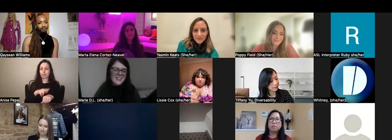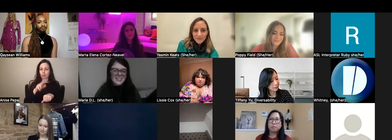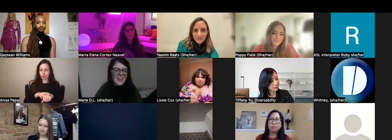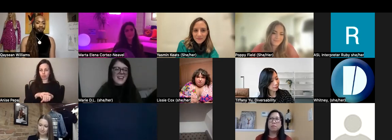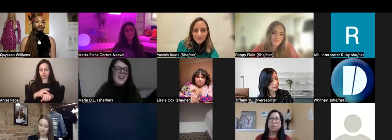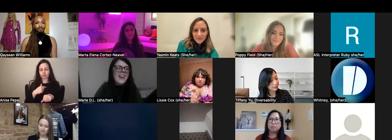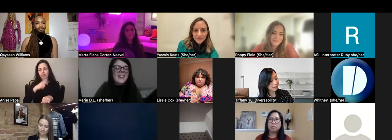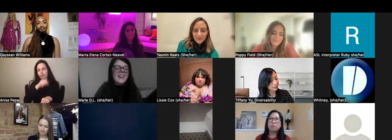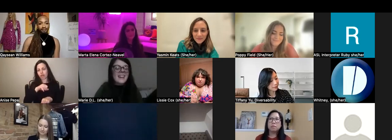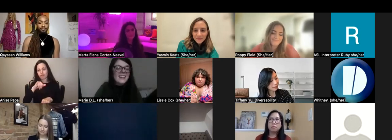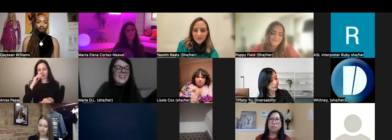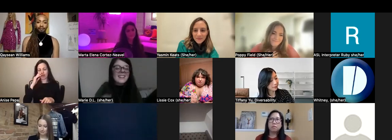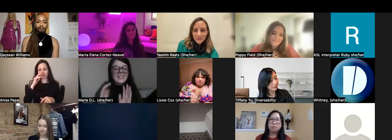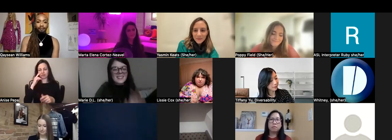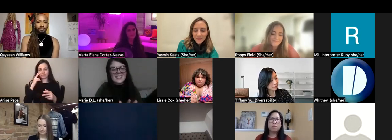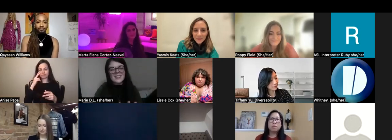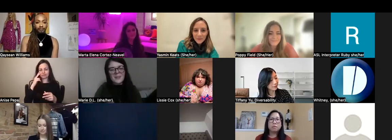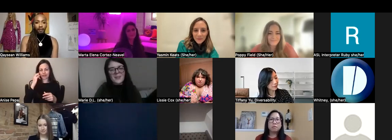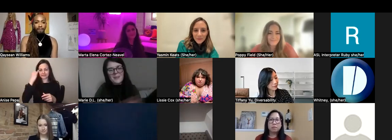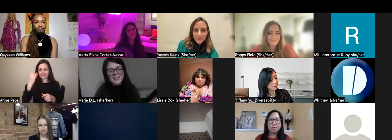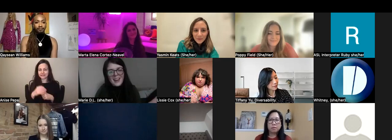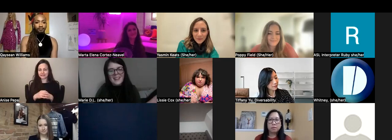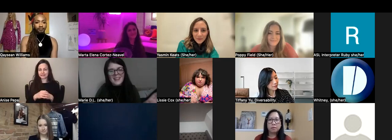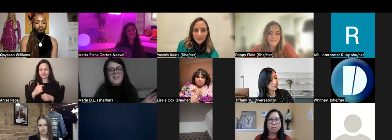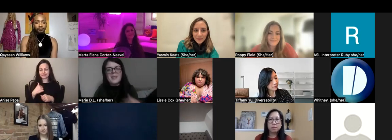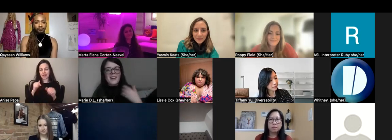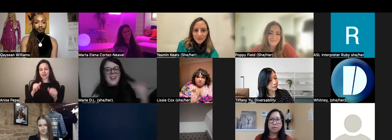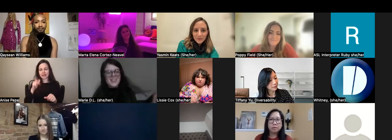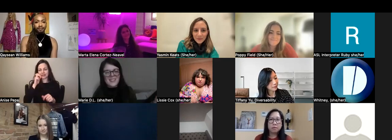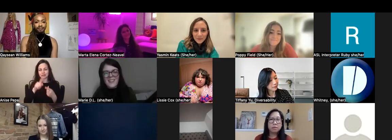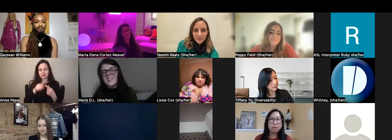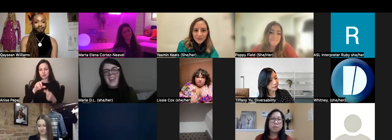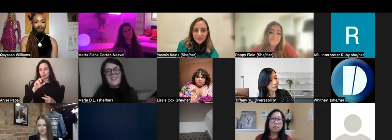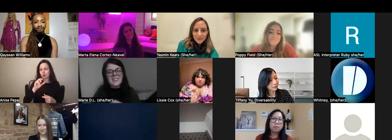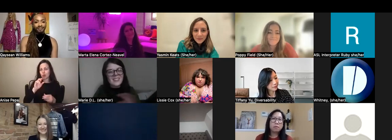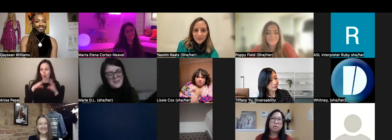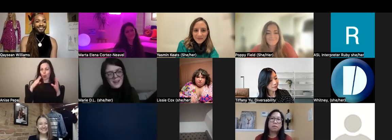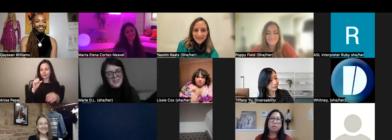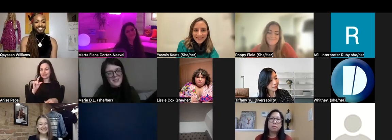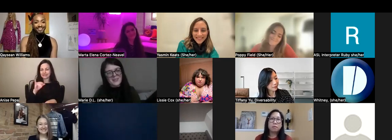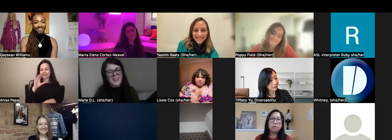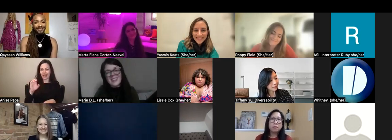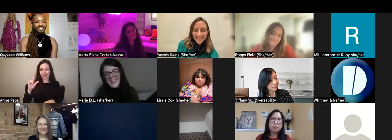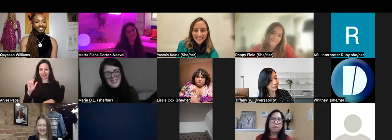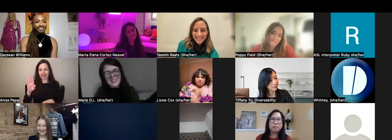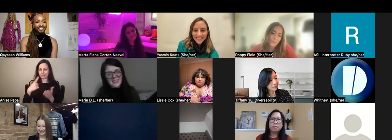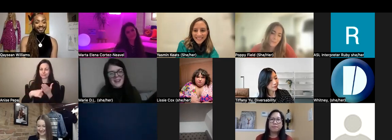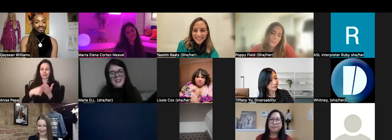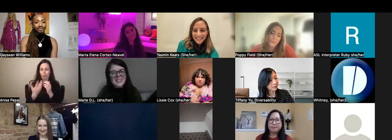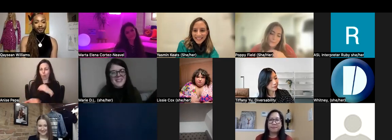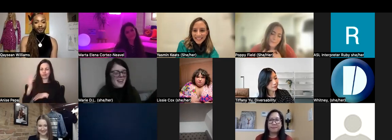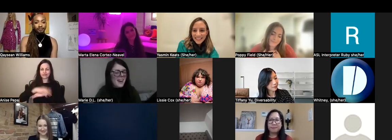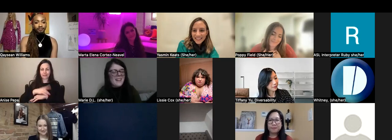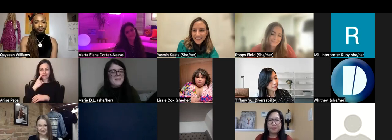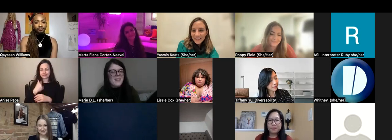that insight. And I could just listen to you both from Open Style Lab talk fashion all day. I've learned so much so far. Thank you so